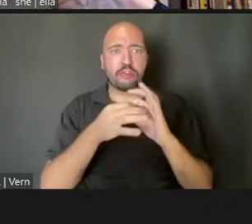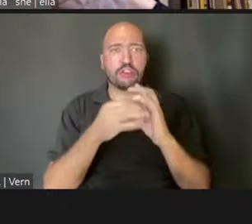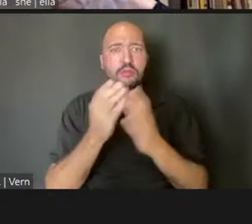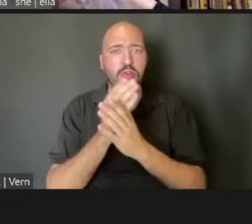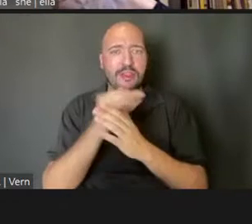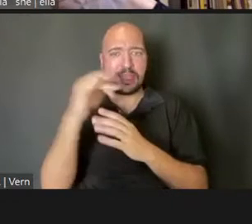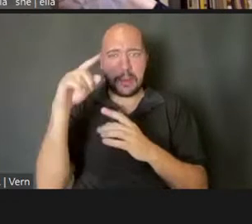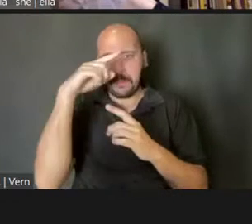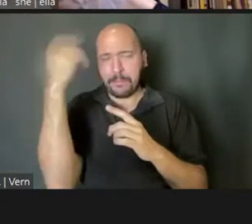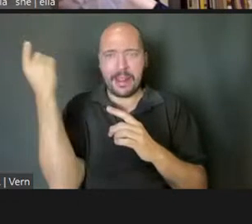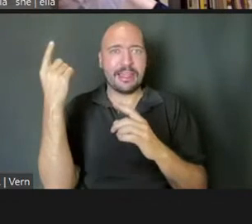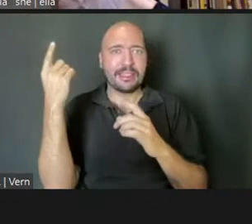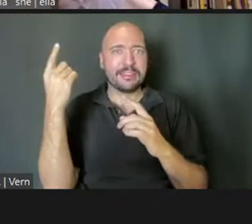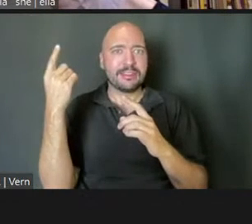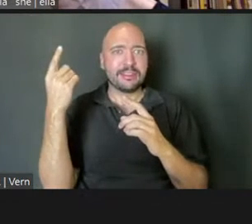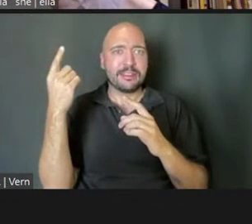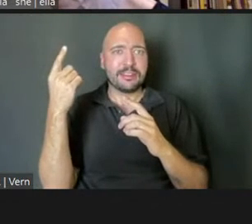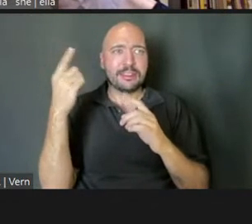different Black diasporas.